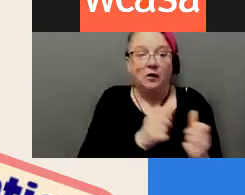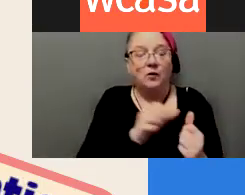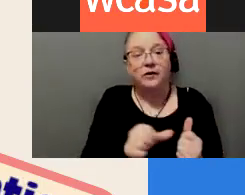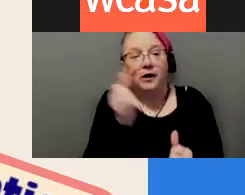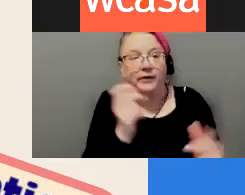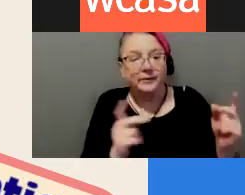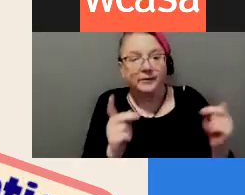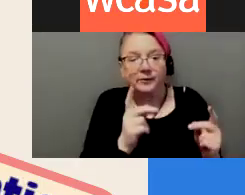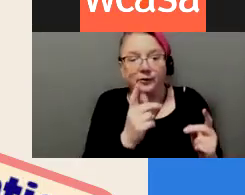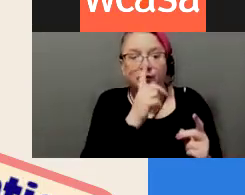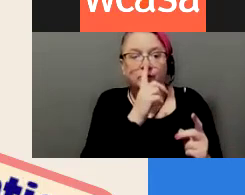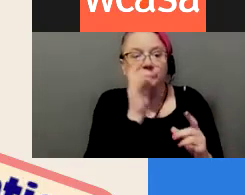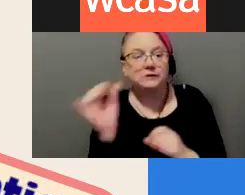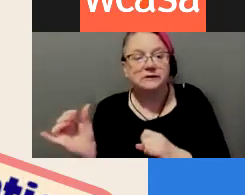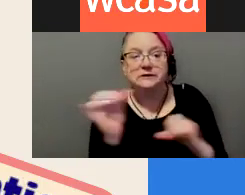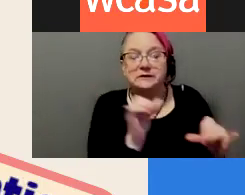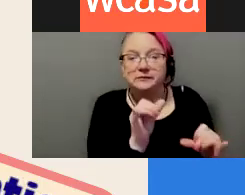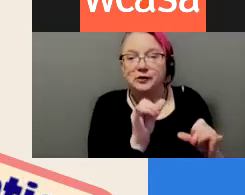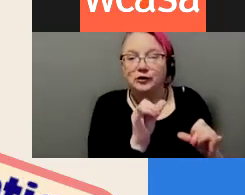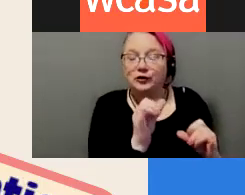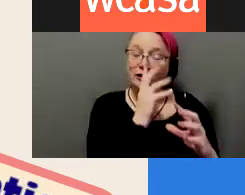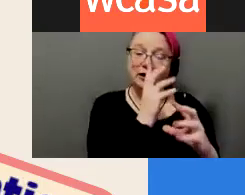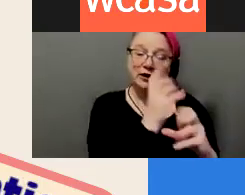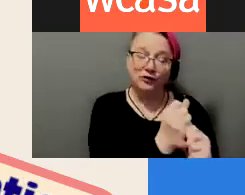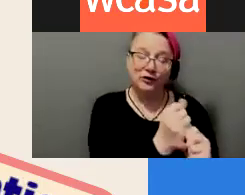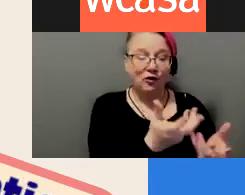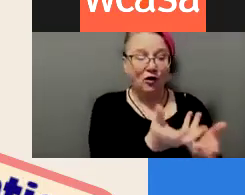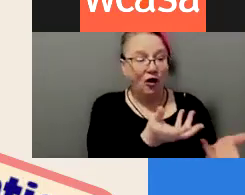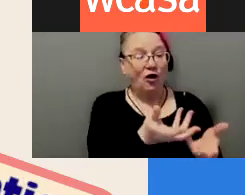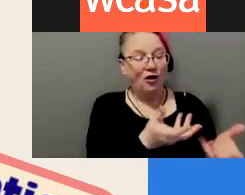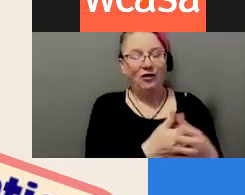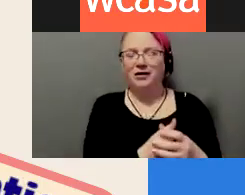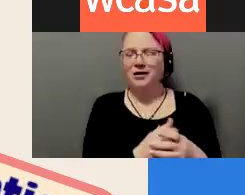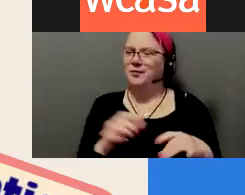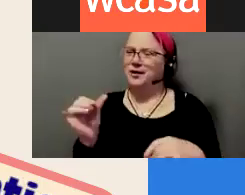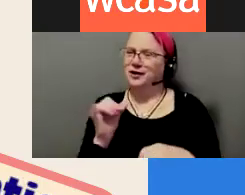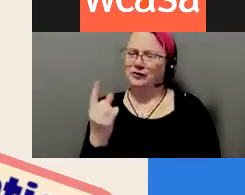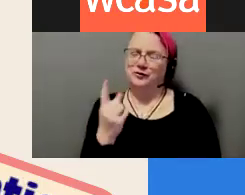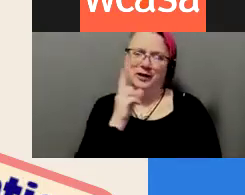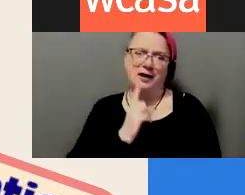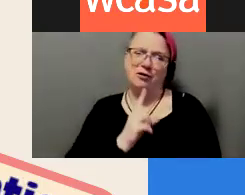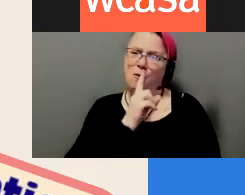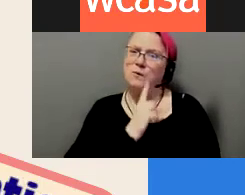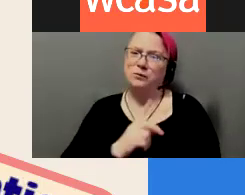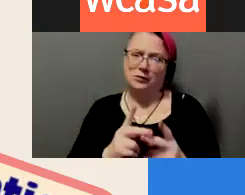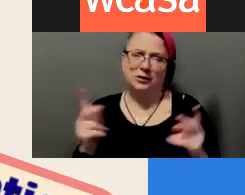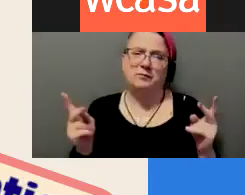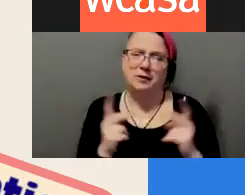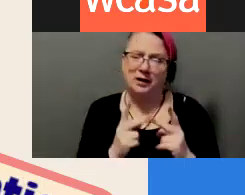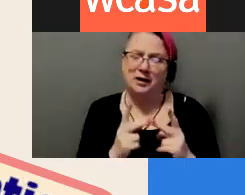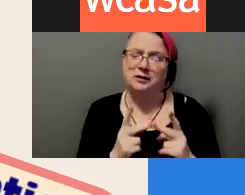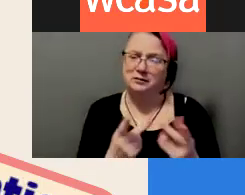similar interests as you. But the internet can also be a lonely place. So that's